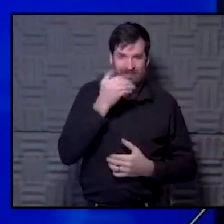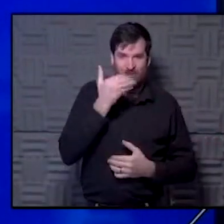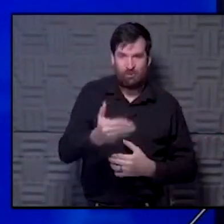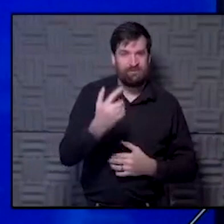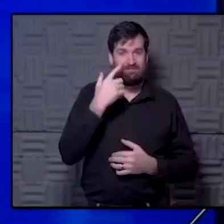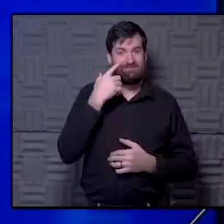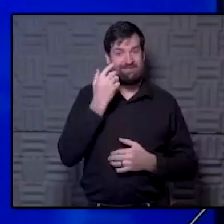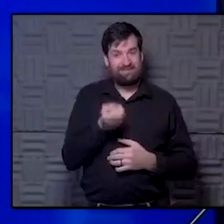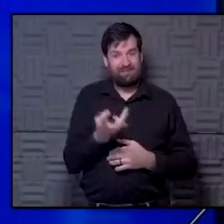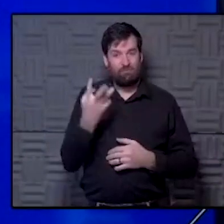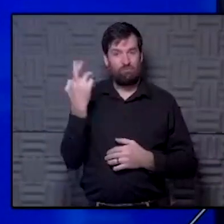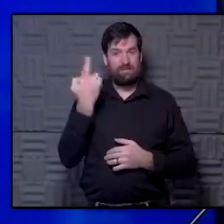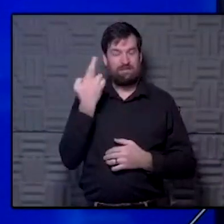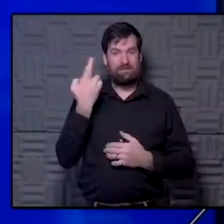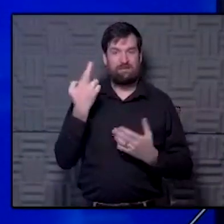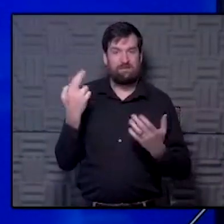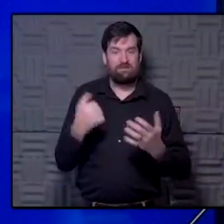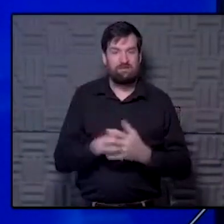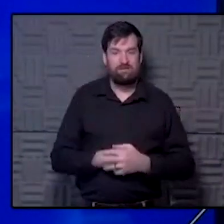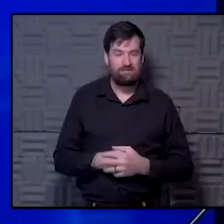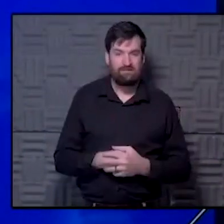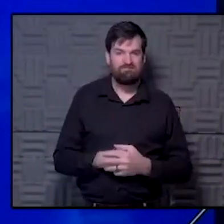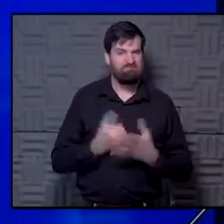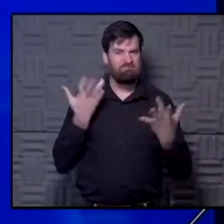doesn't really matter the impetus for that